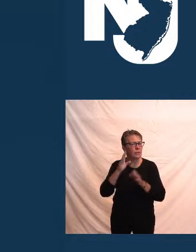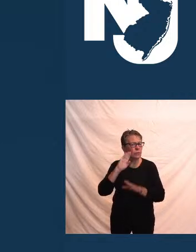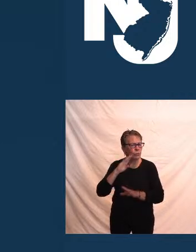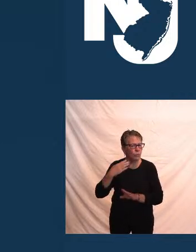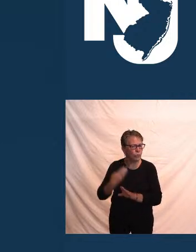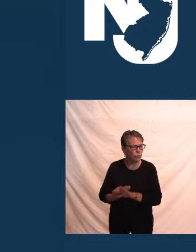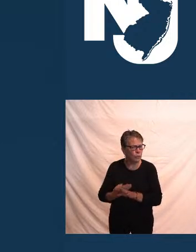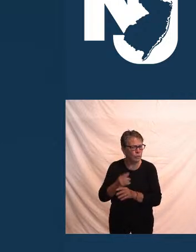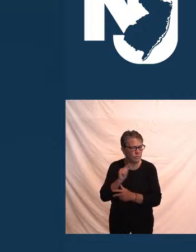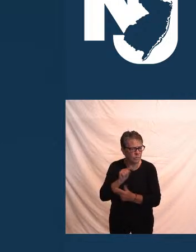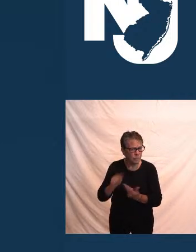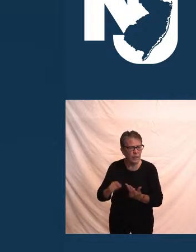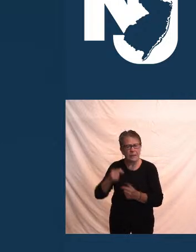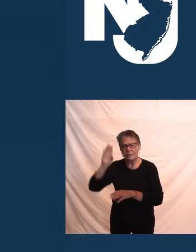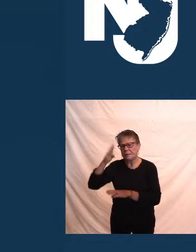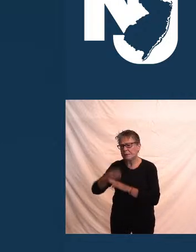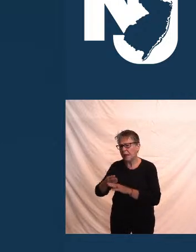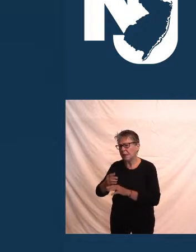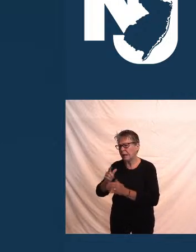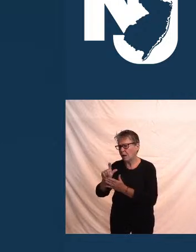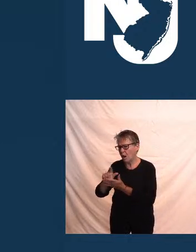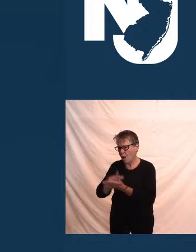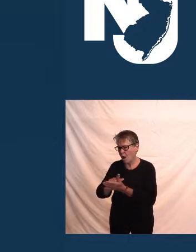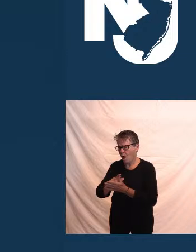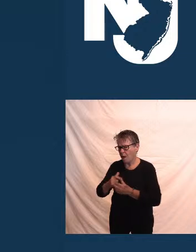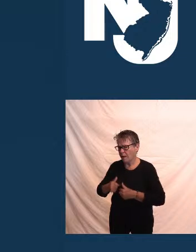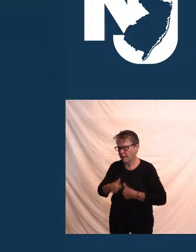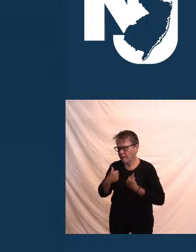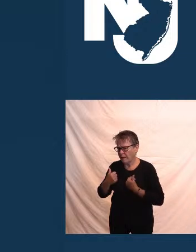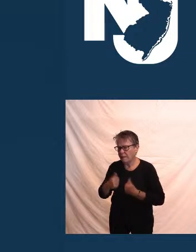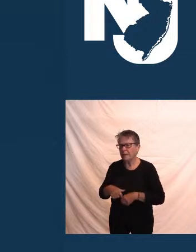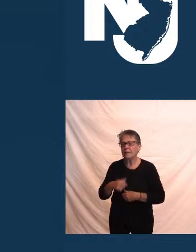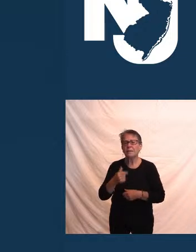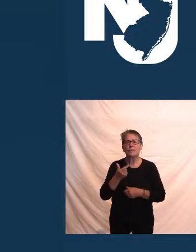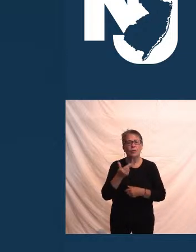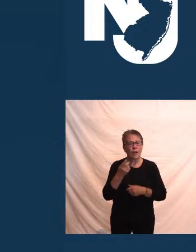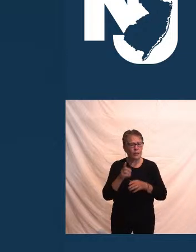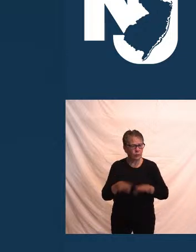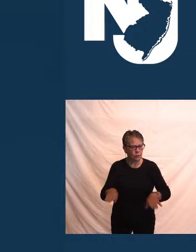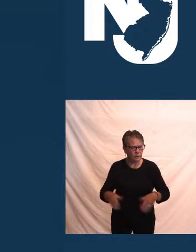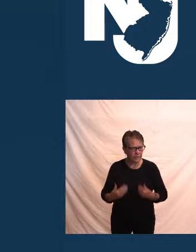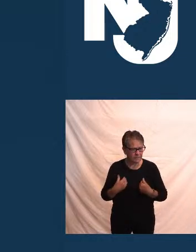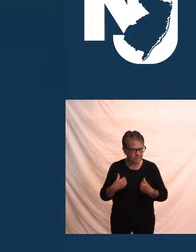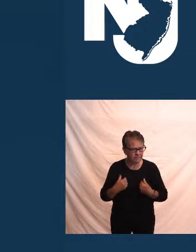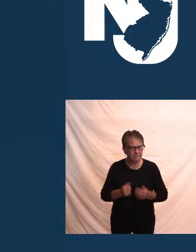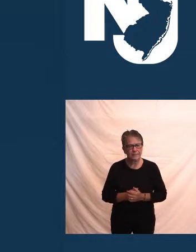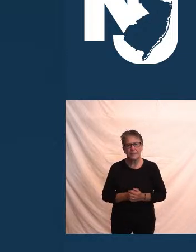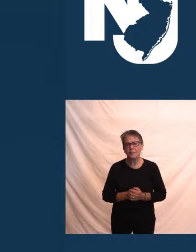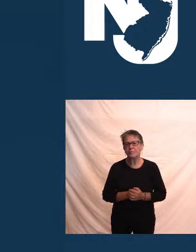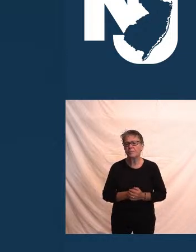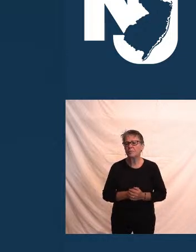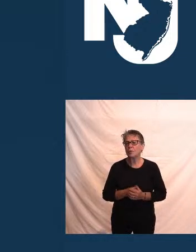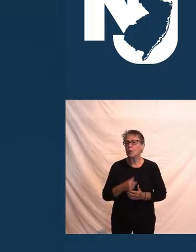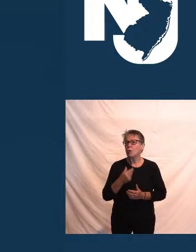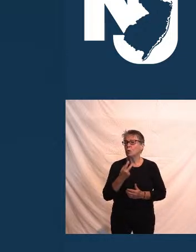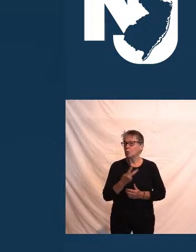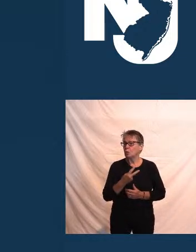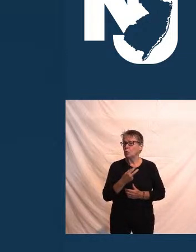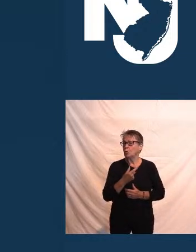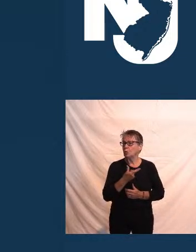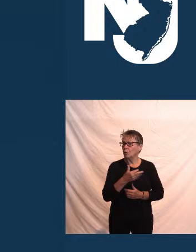Charles, and 11 grandchildren, including 2 whom she was raising, her grandson, Jason, and granddaughter,